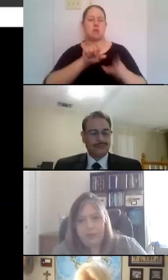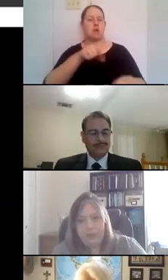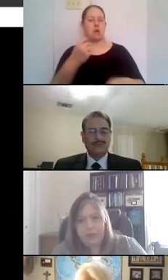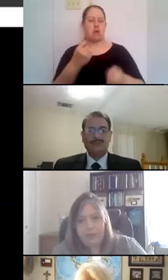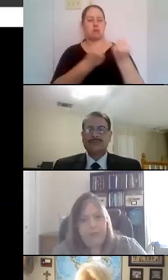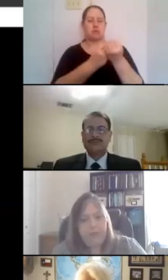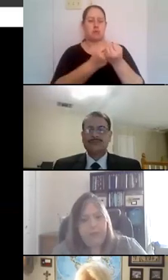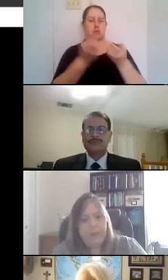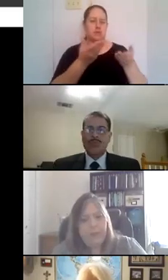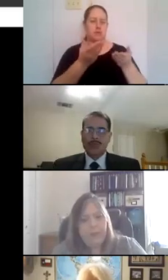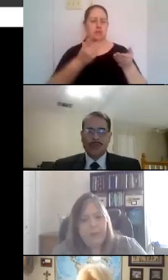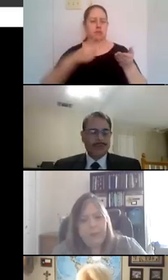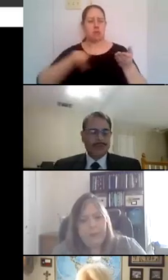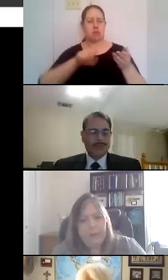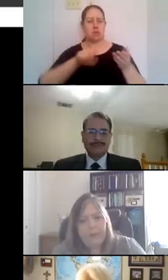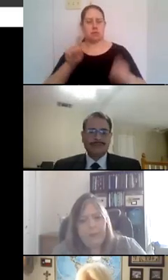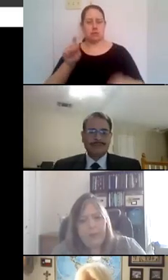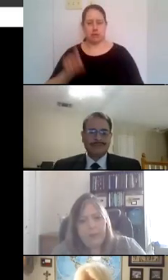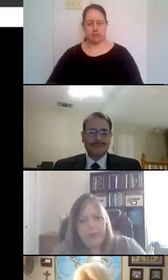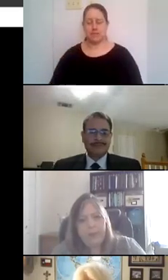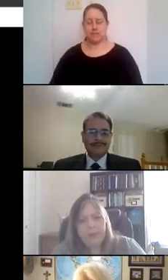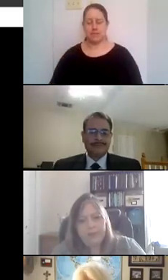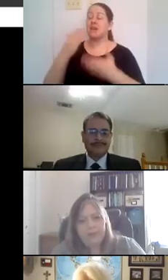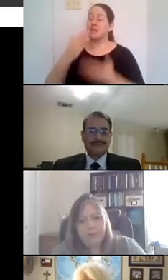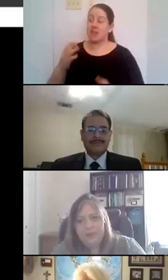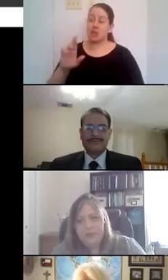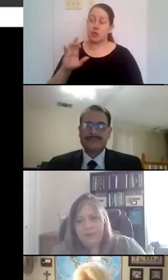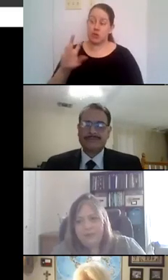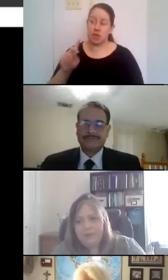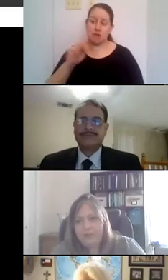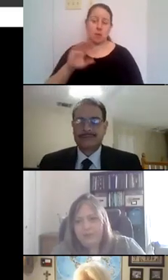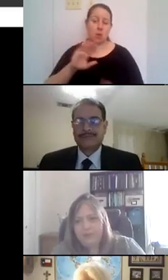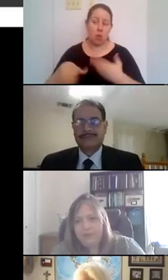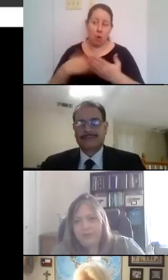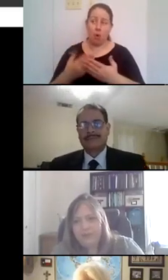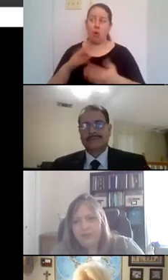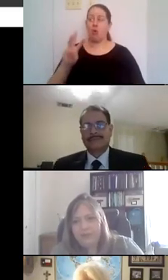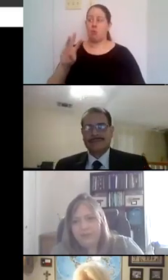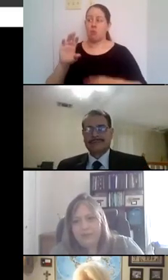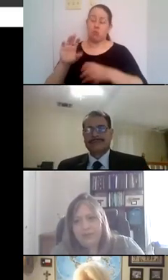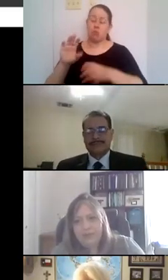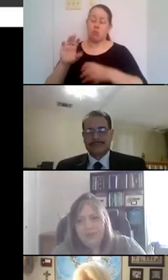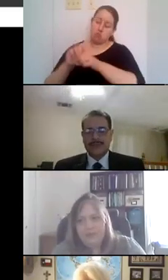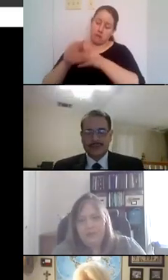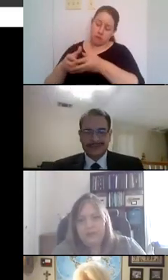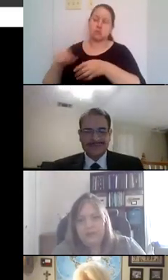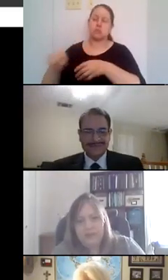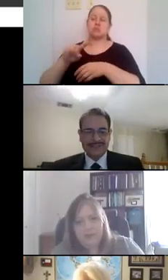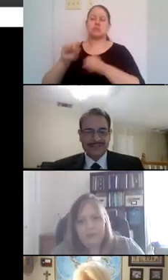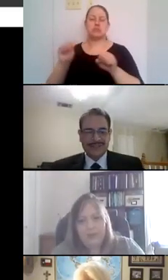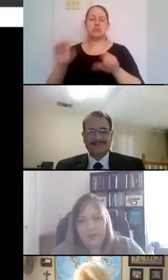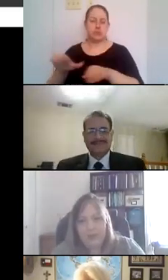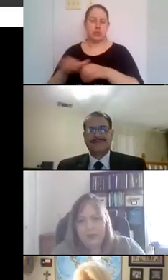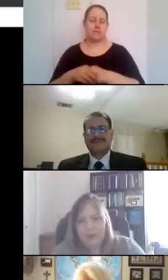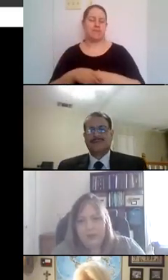individuals need. So thank you, Rick. Thank you so much for all of what Workforce is doing. We appreciate your partnership. You're welcome. Thank